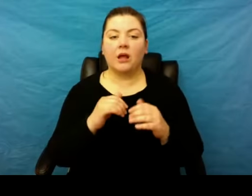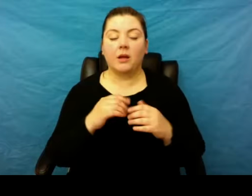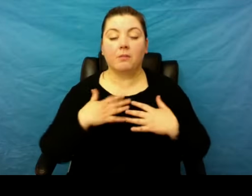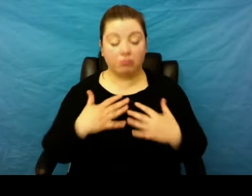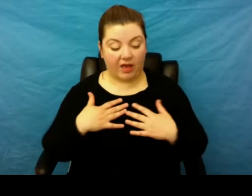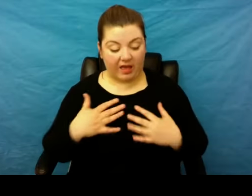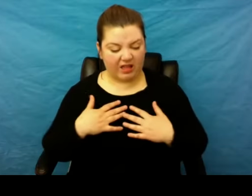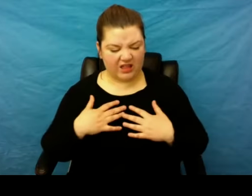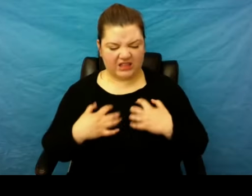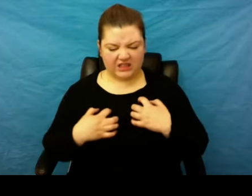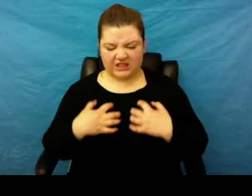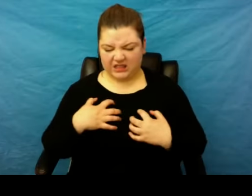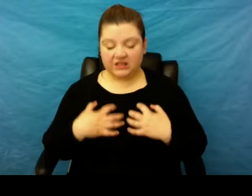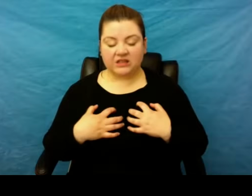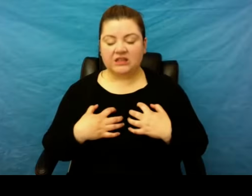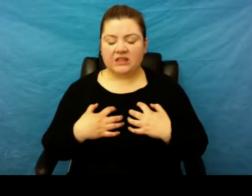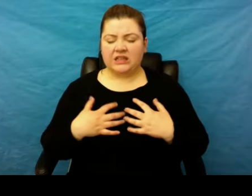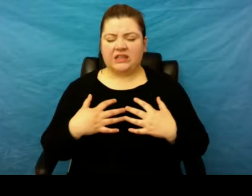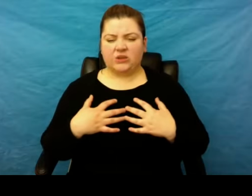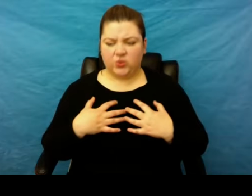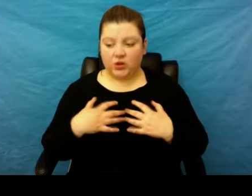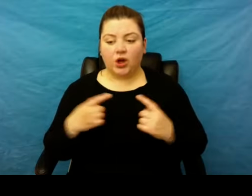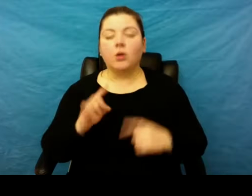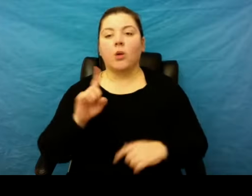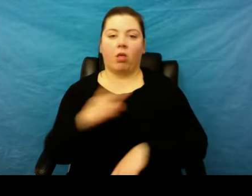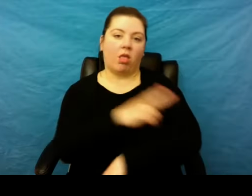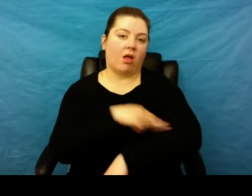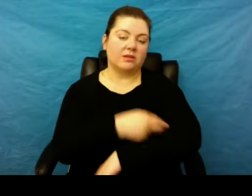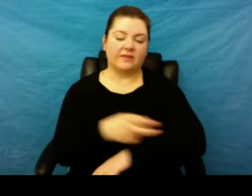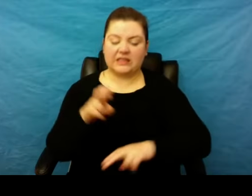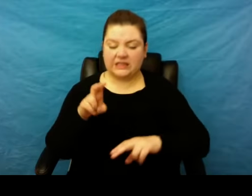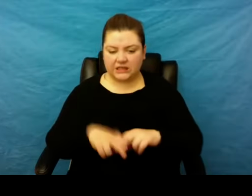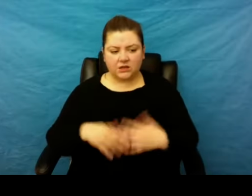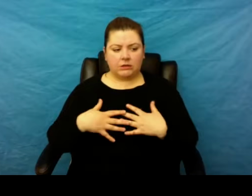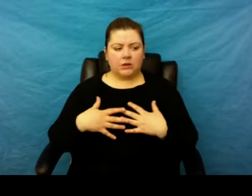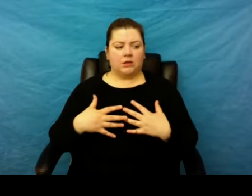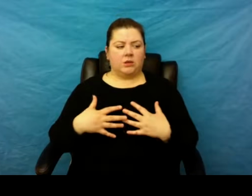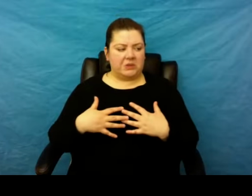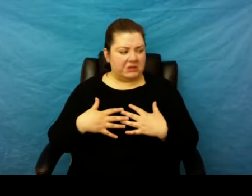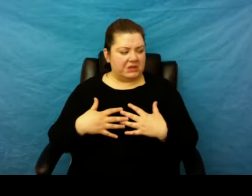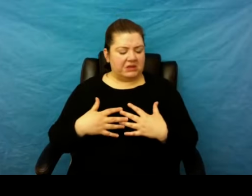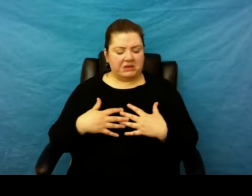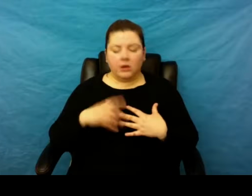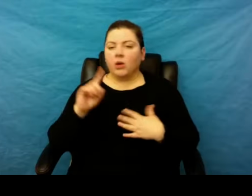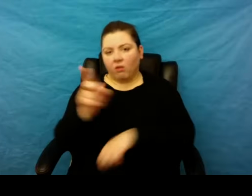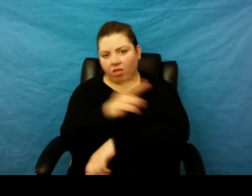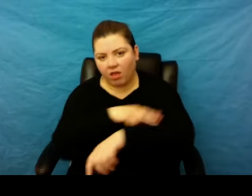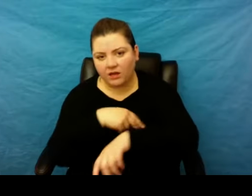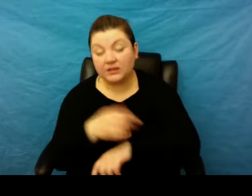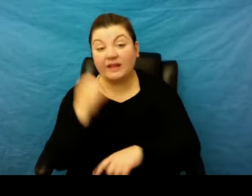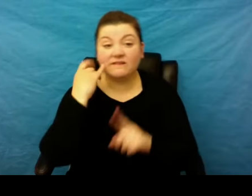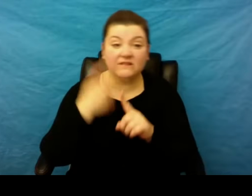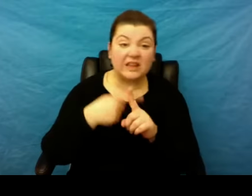you're walking and short of breath, you should go to the hospital. If you're sitting and short of breath, you should go to the hospital. If you have a fever, stay home.